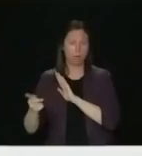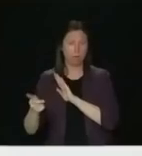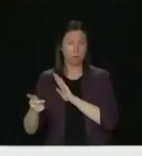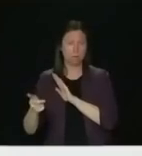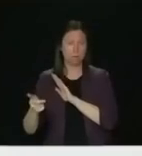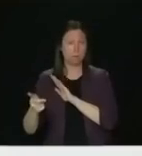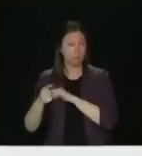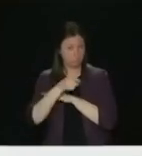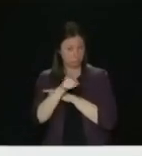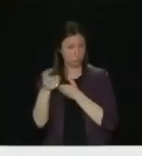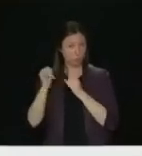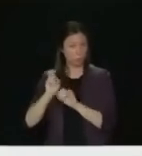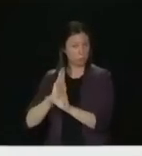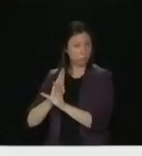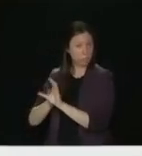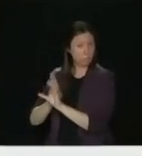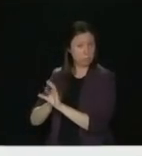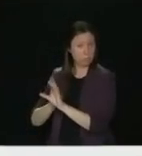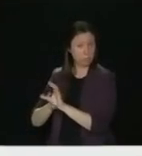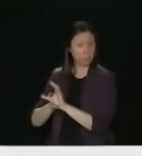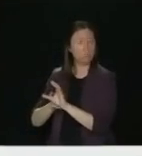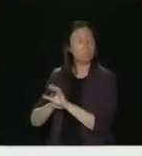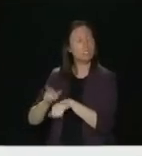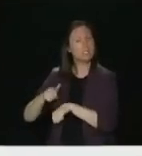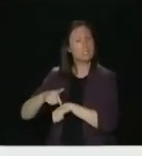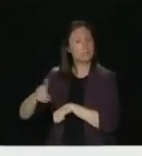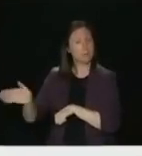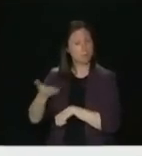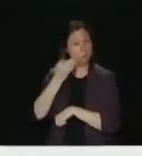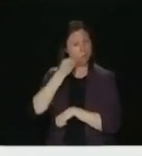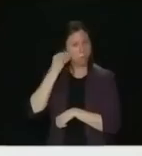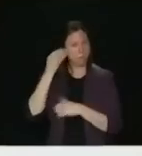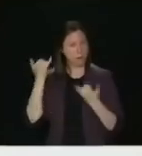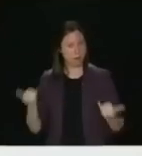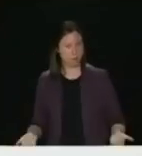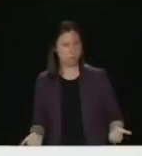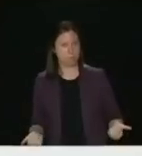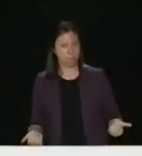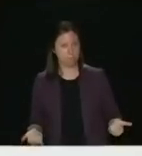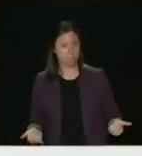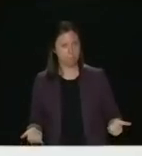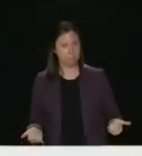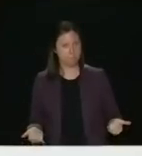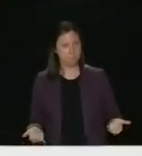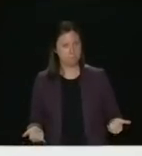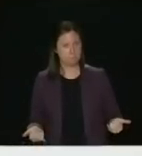and if you're still participating, the time to go home is now.